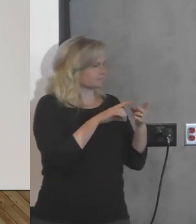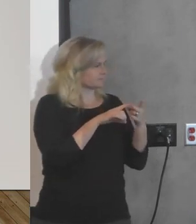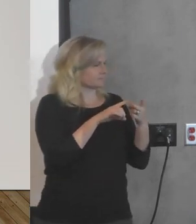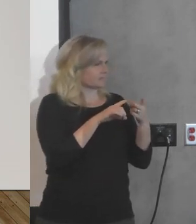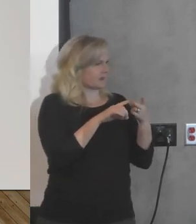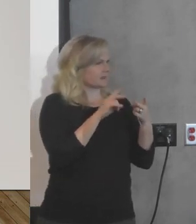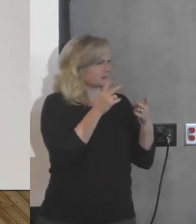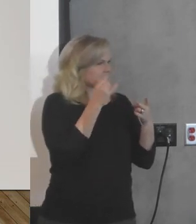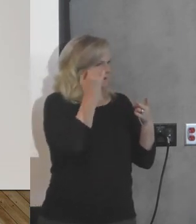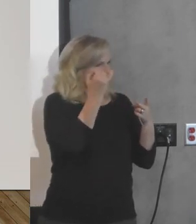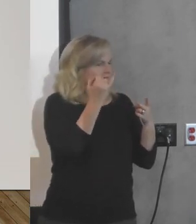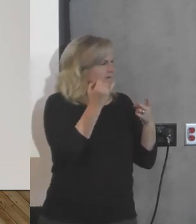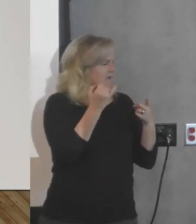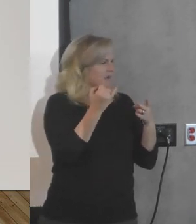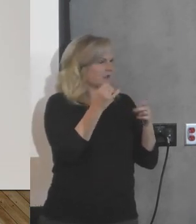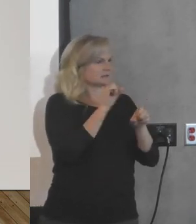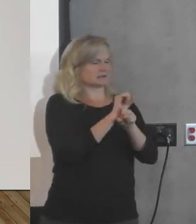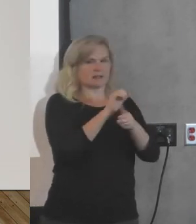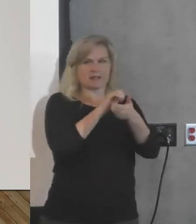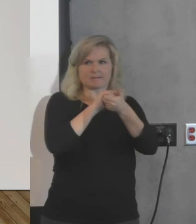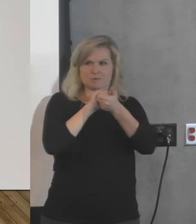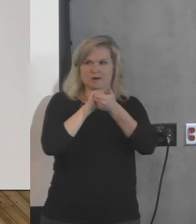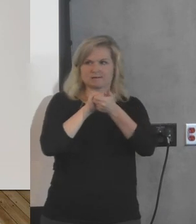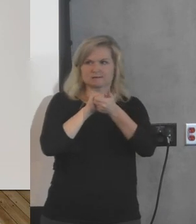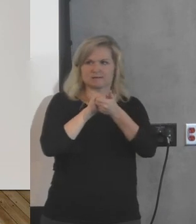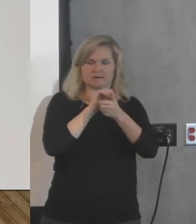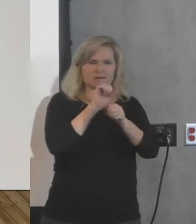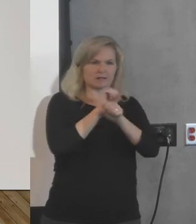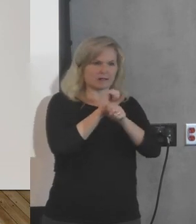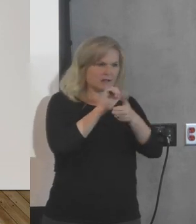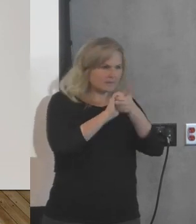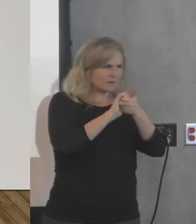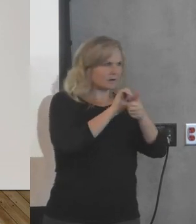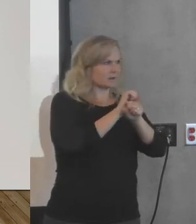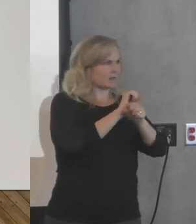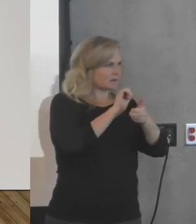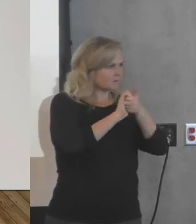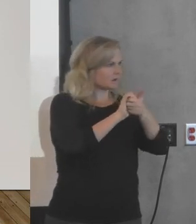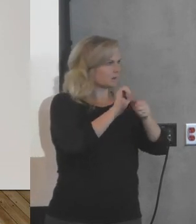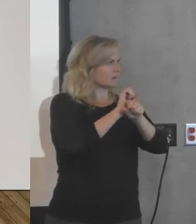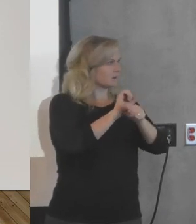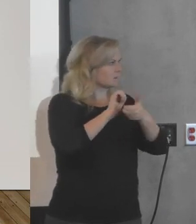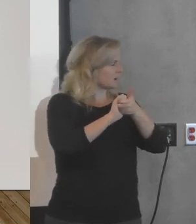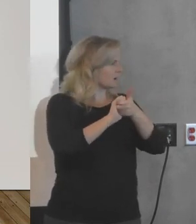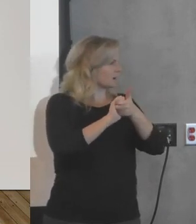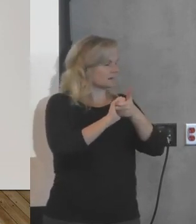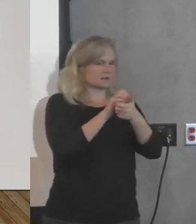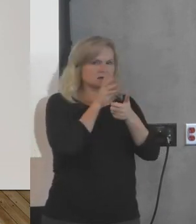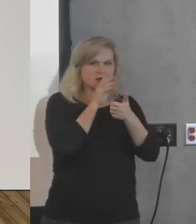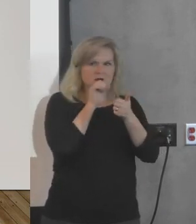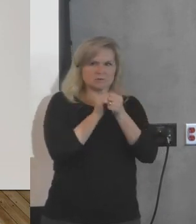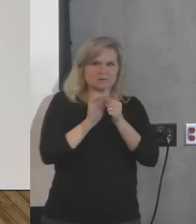idea message is collaborate. Collaborate, collaborate, collaborate. Talk to your